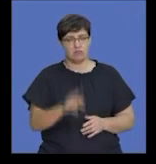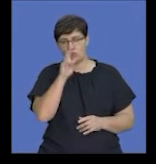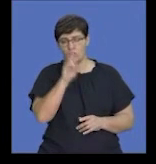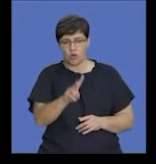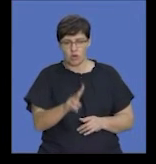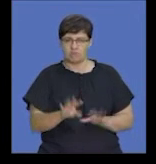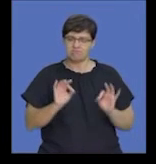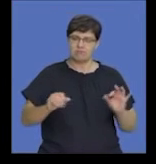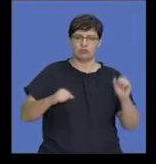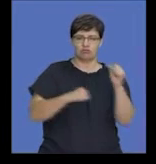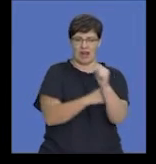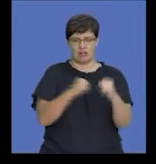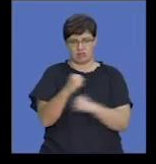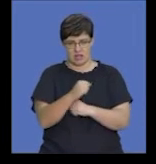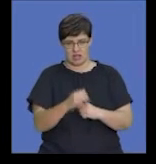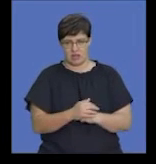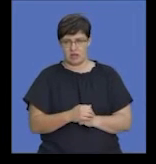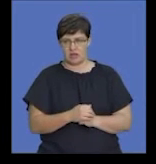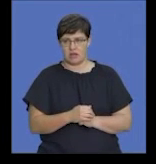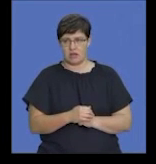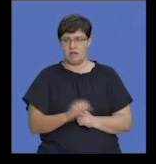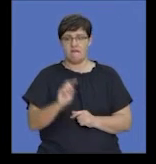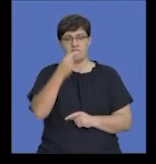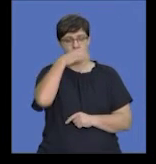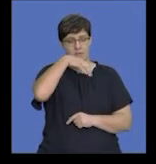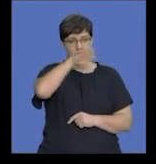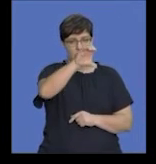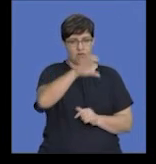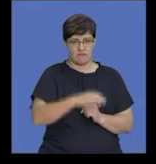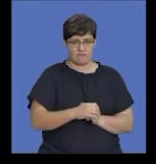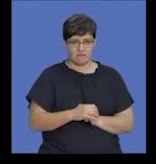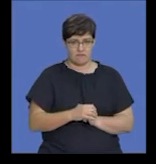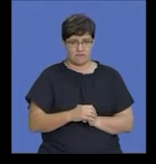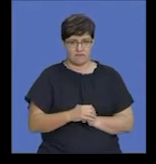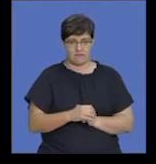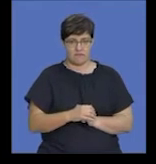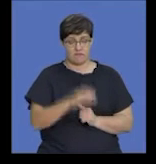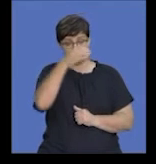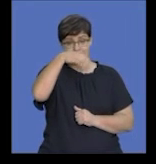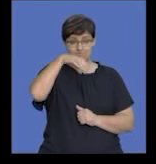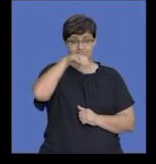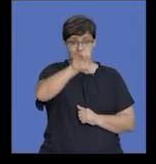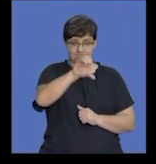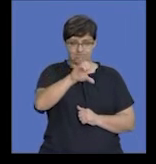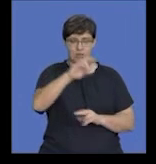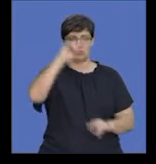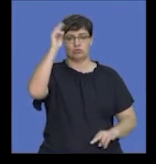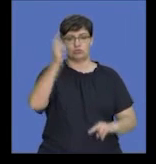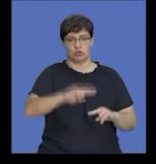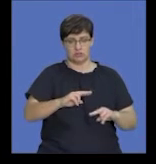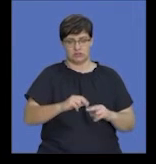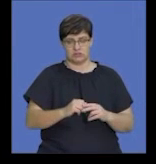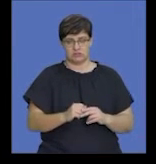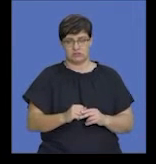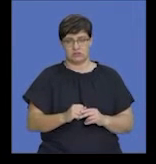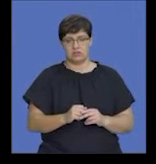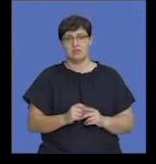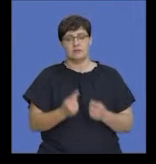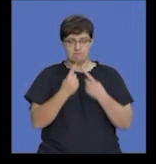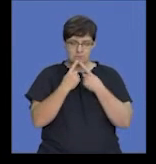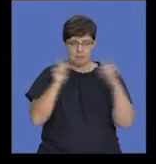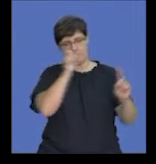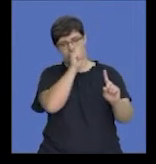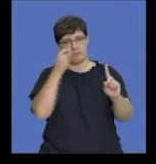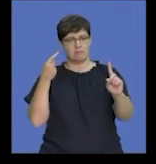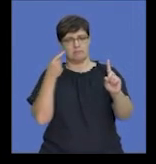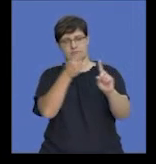structure. So we're going to look at the first paragraph, okay? The first paragraph should be short and state the purpose of the